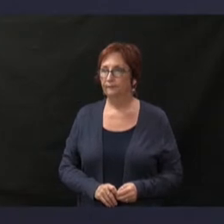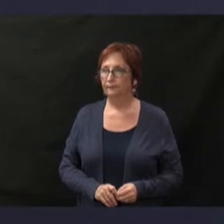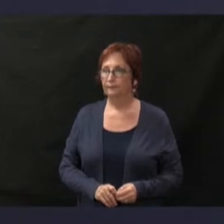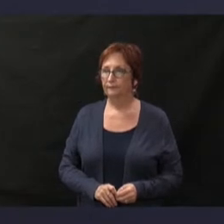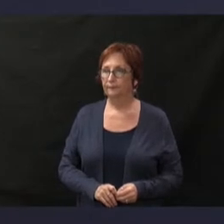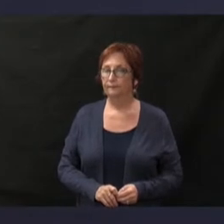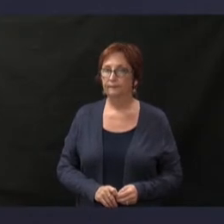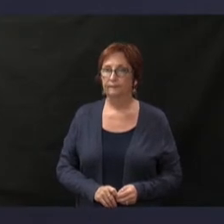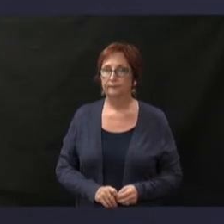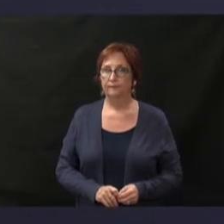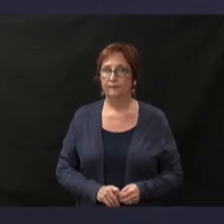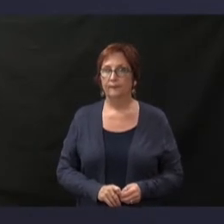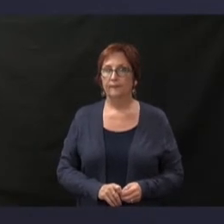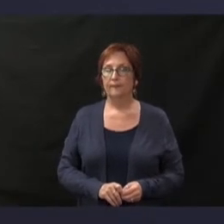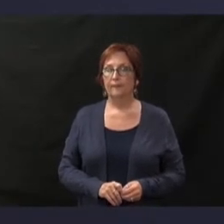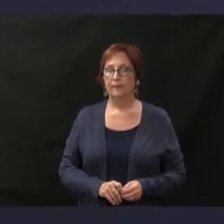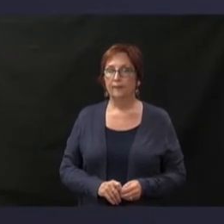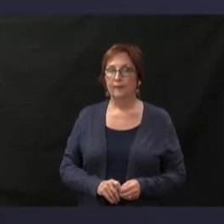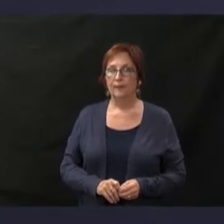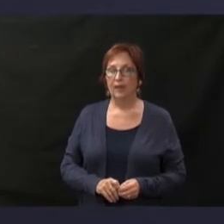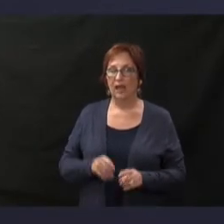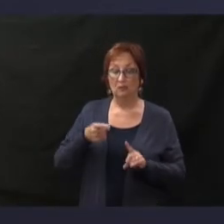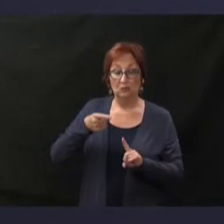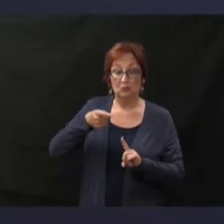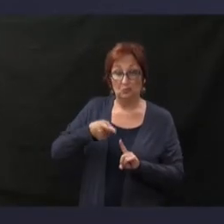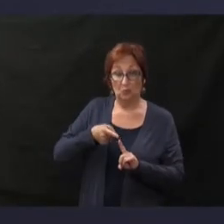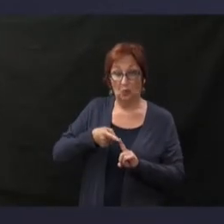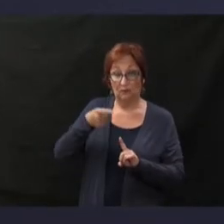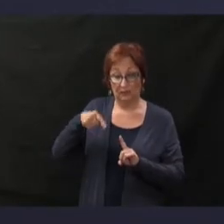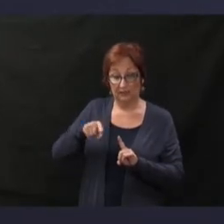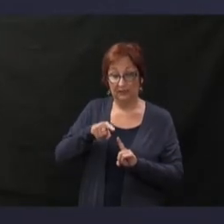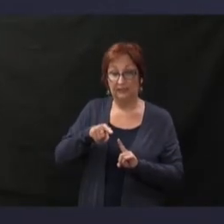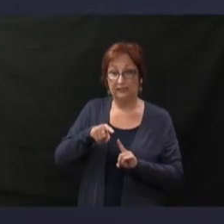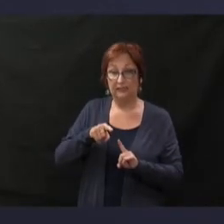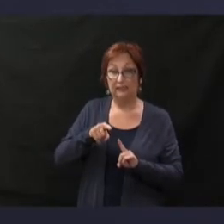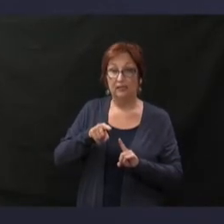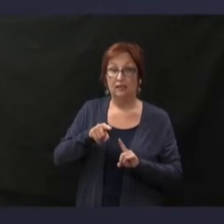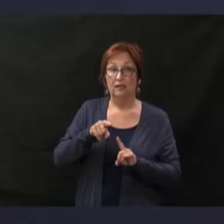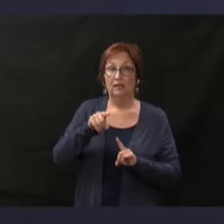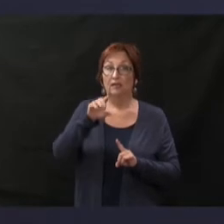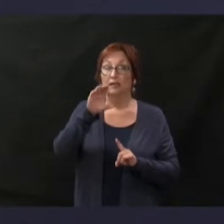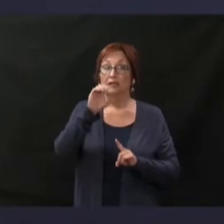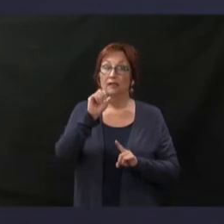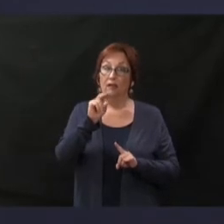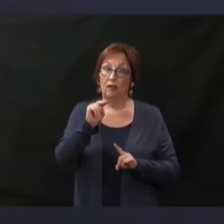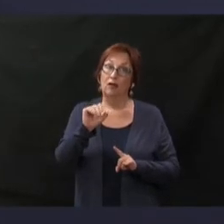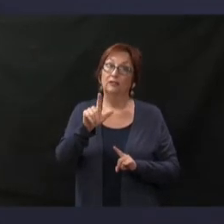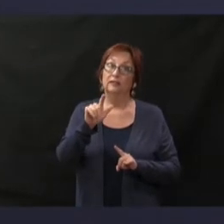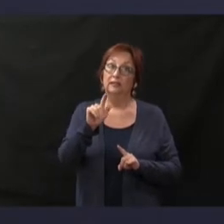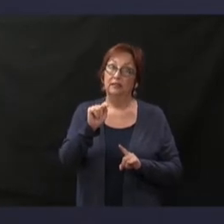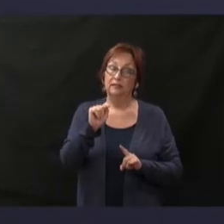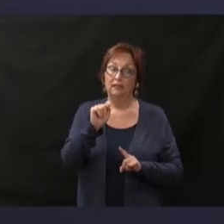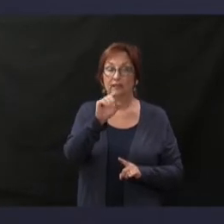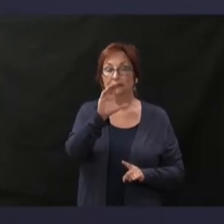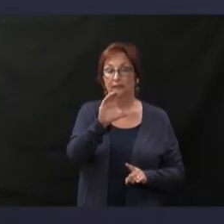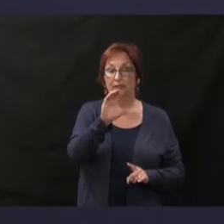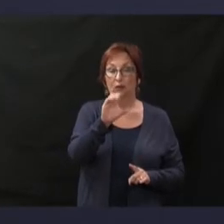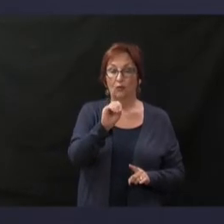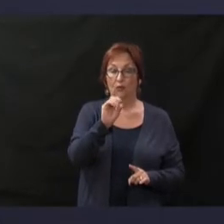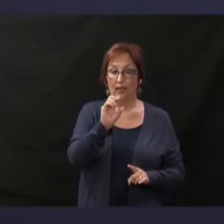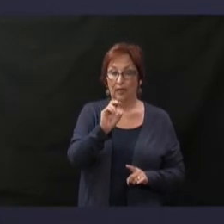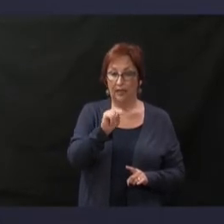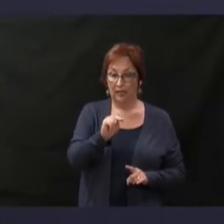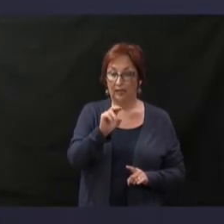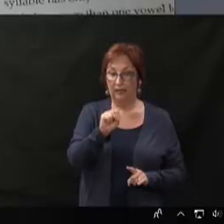And the key takeaway there is that the consonant LE syllables occur at the end